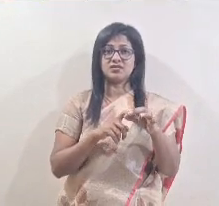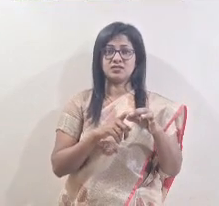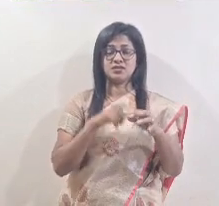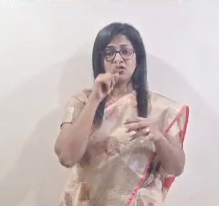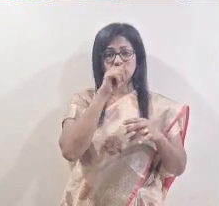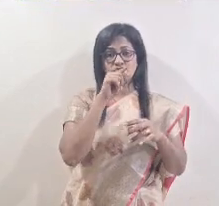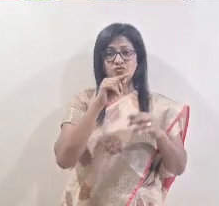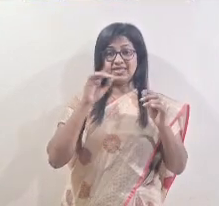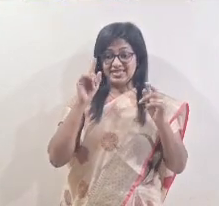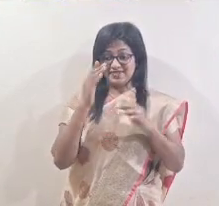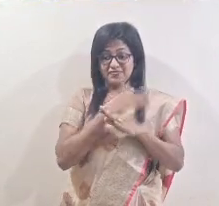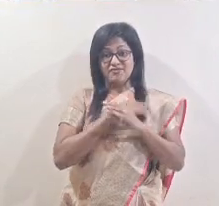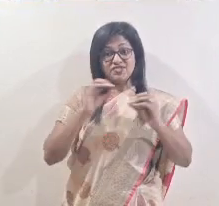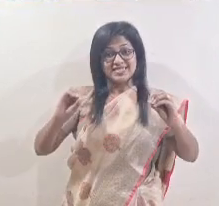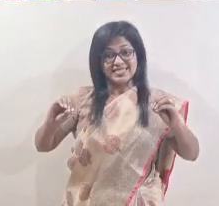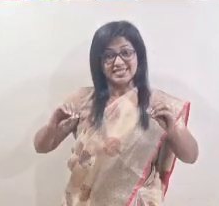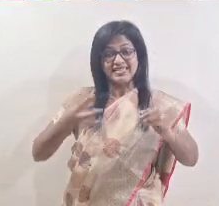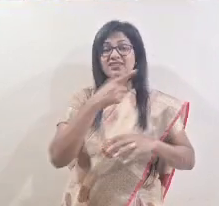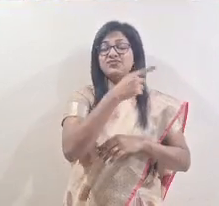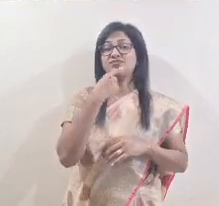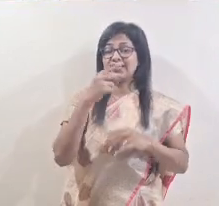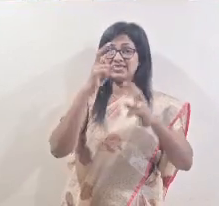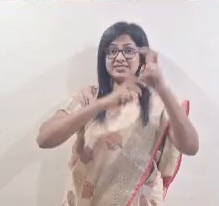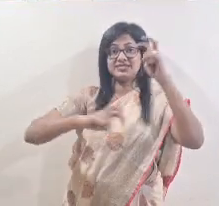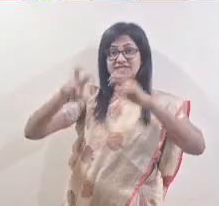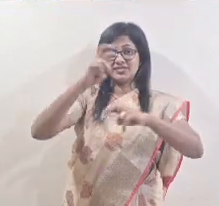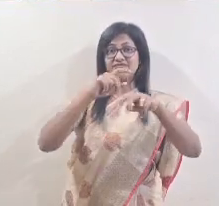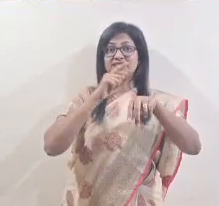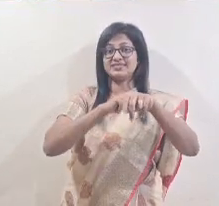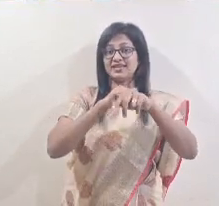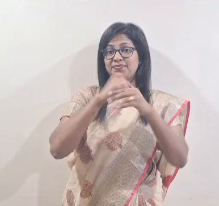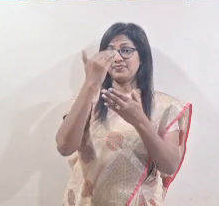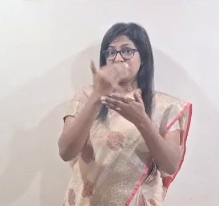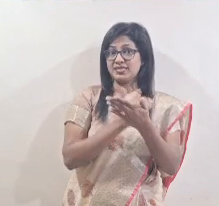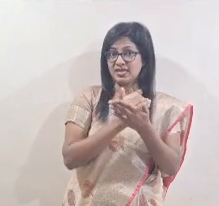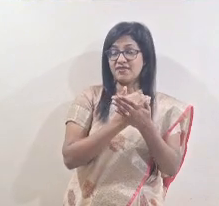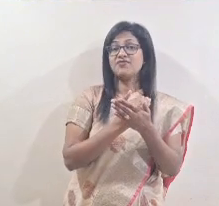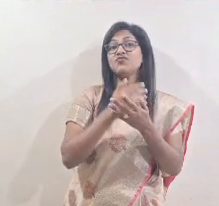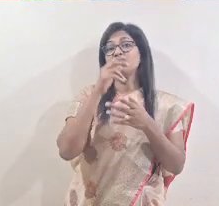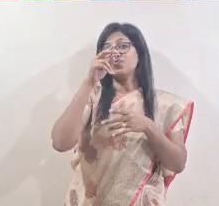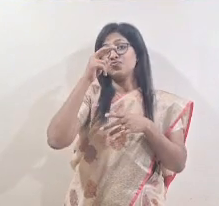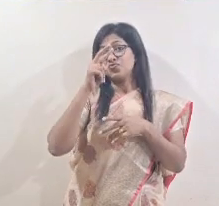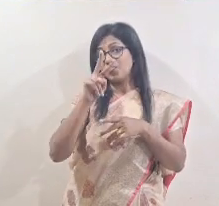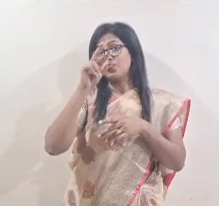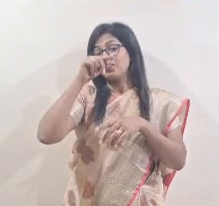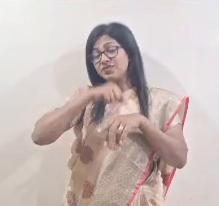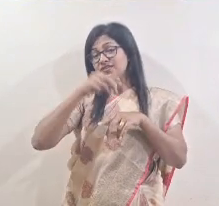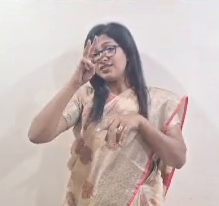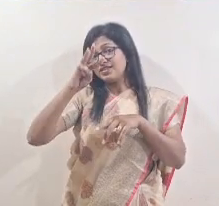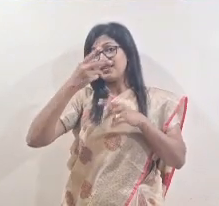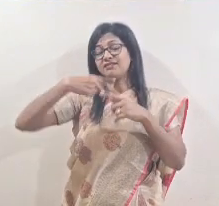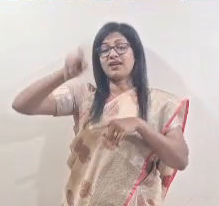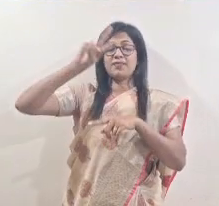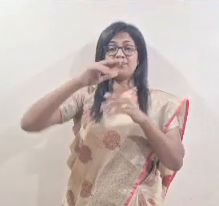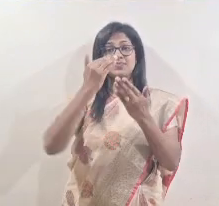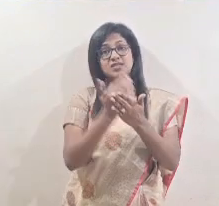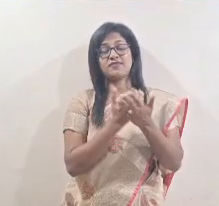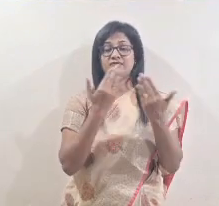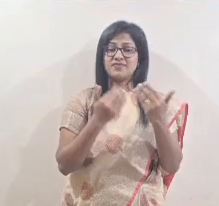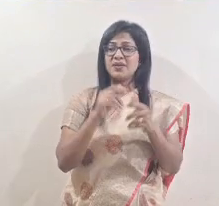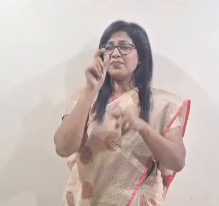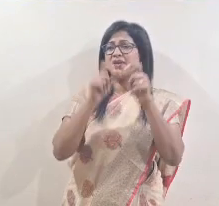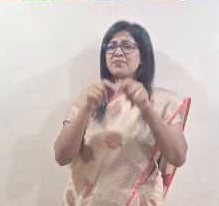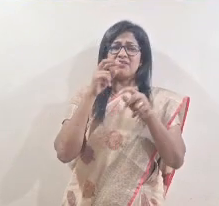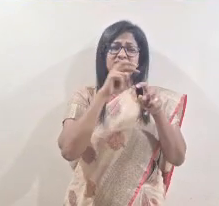You, in the beginning, mentioned that the travel times savings can be up to 2 to 3 times, Yes. right? So my basic question is that why do